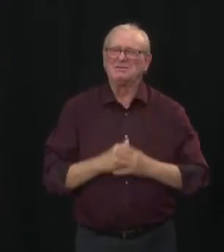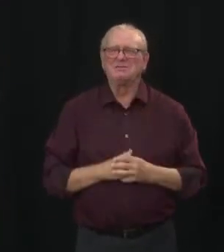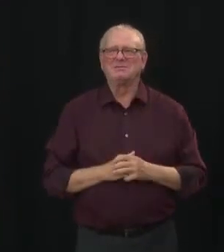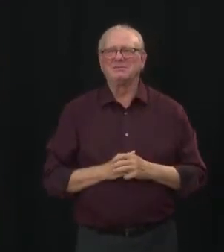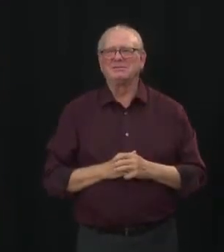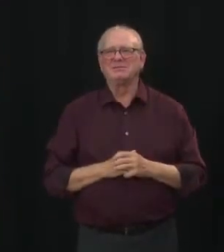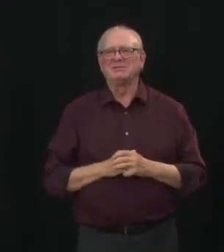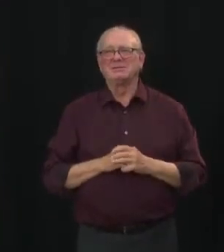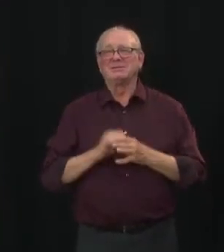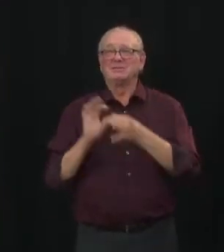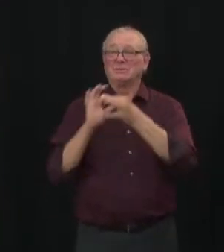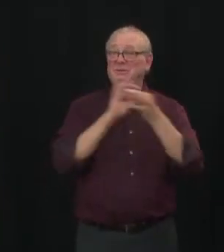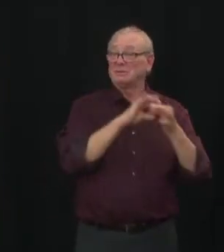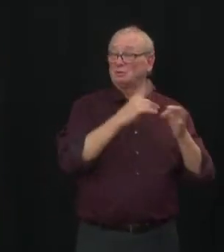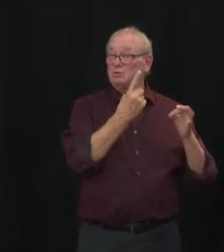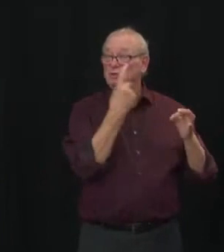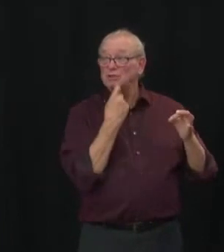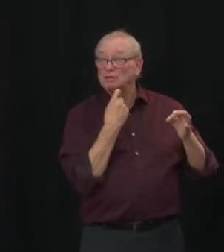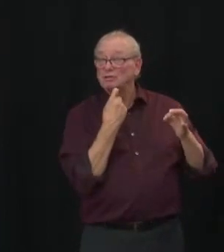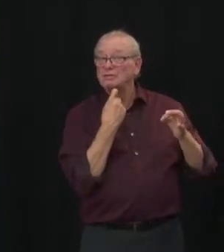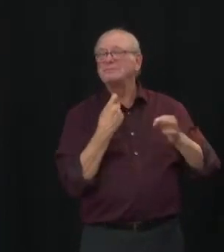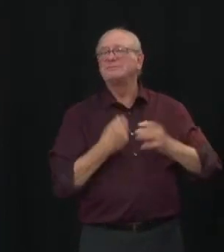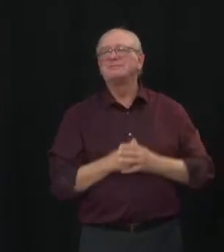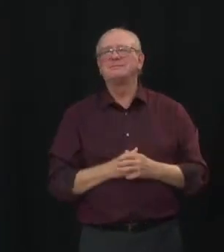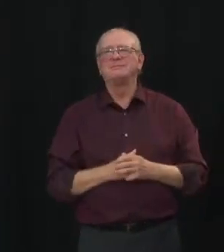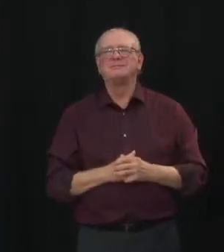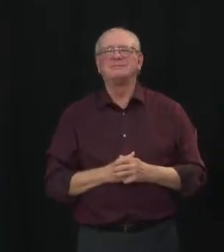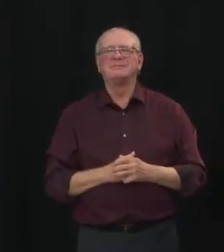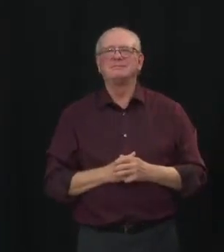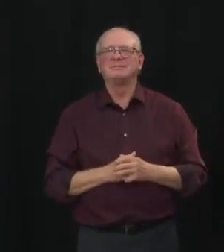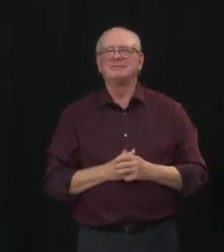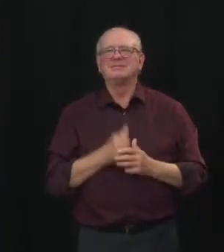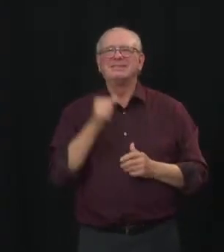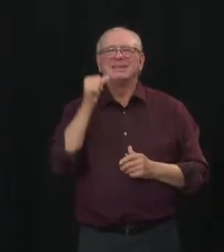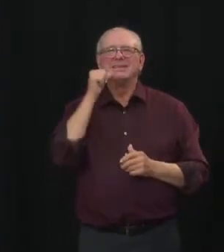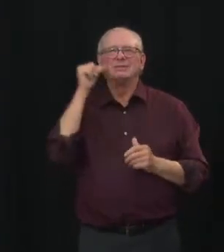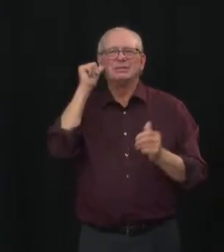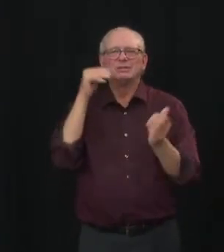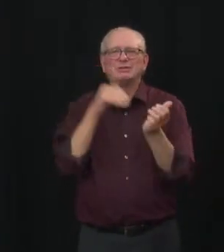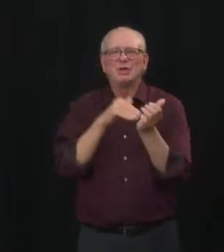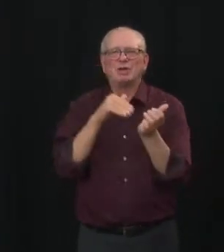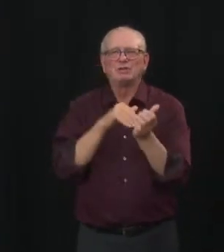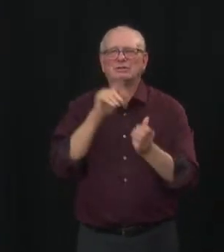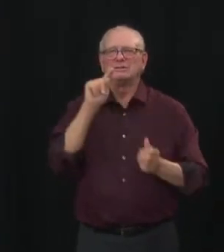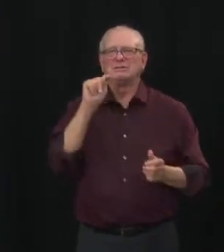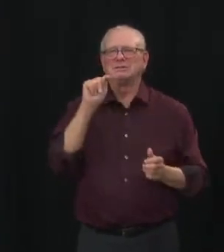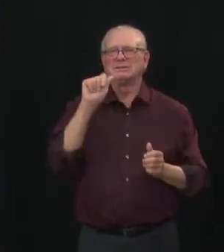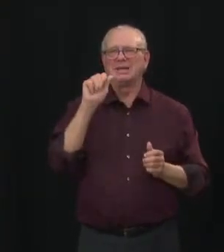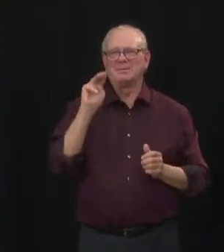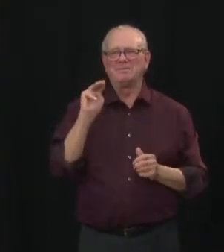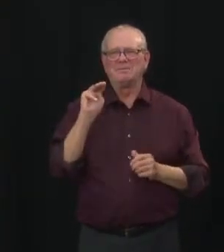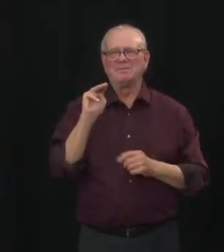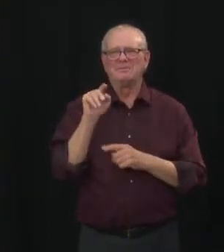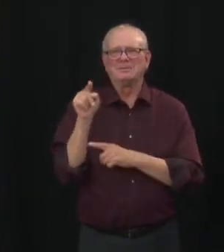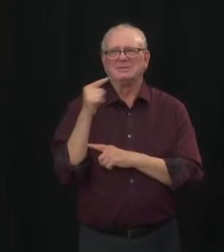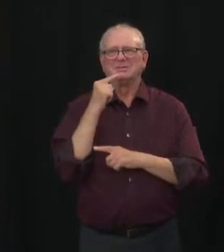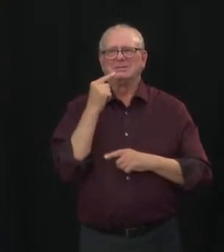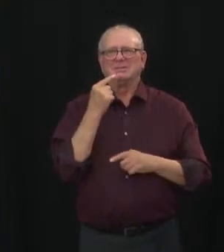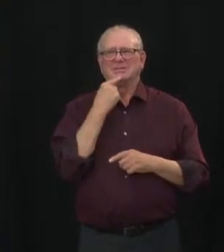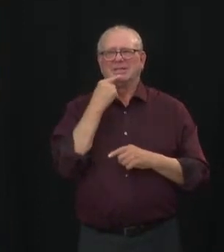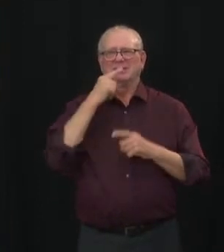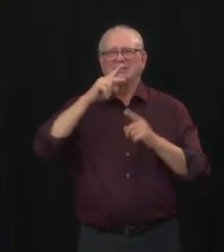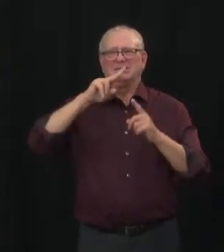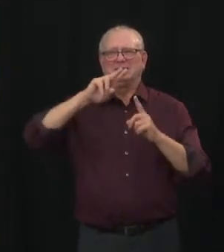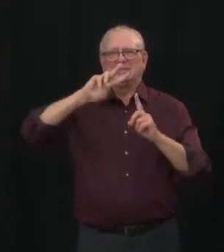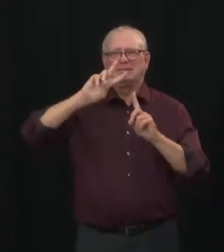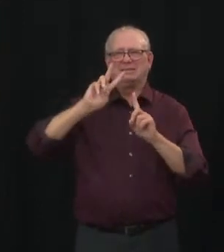I do, thank you. Also for Dr. Hinshaw, Dr. Tam had said yesterday that we are in a sixth wave and is recommending that we still wear masks as